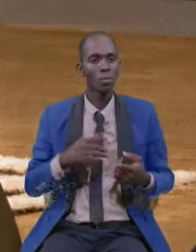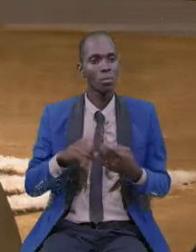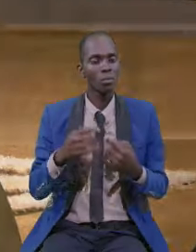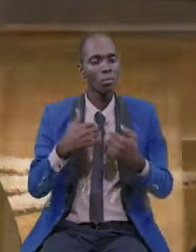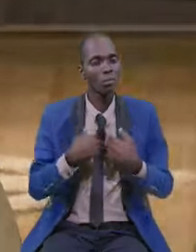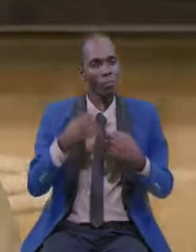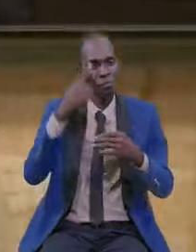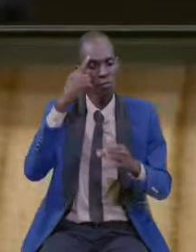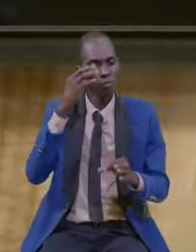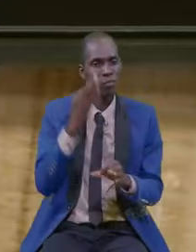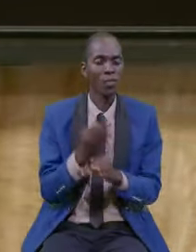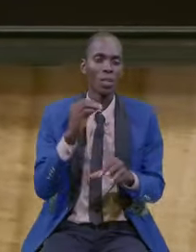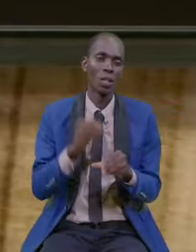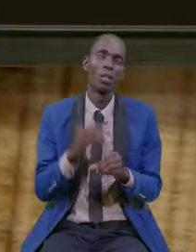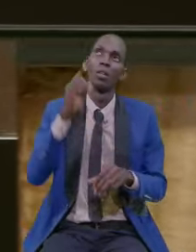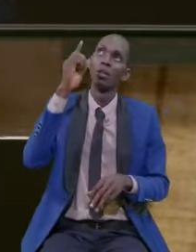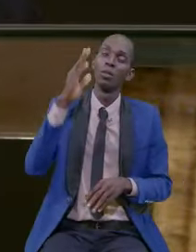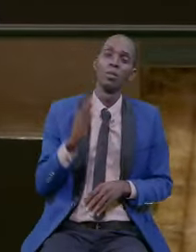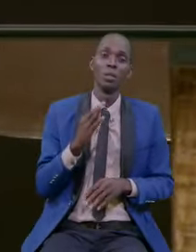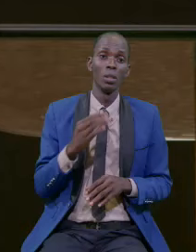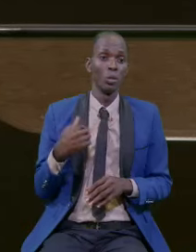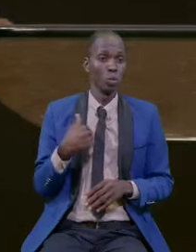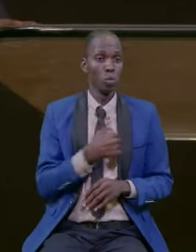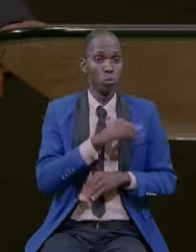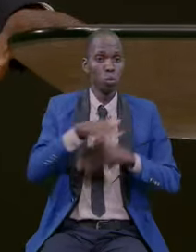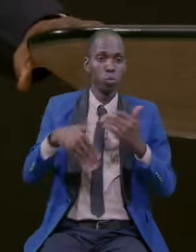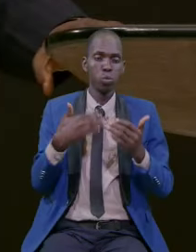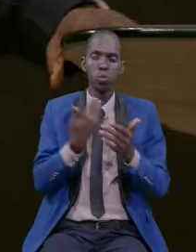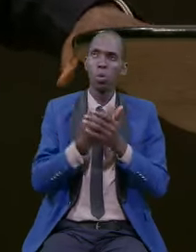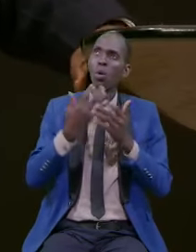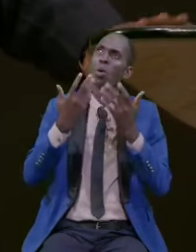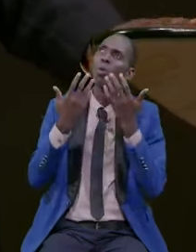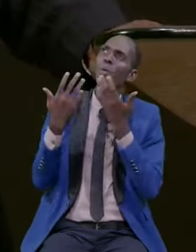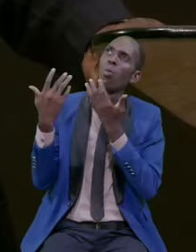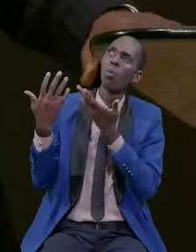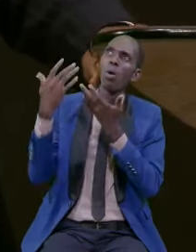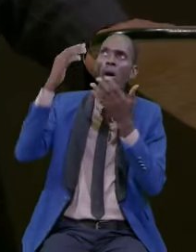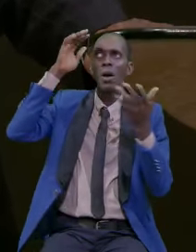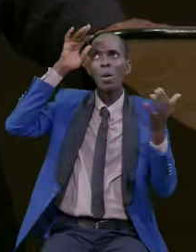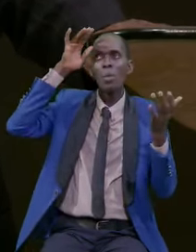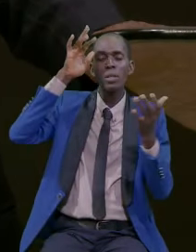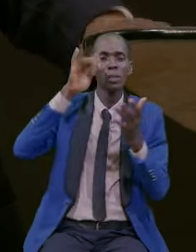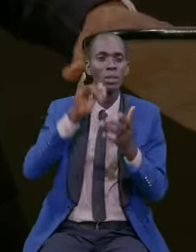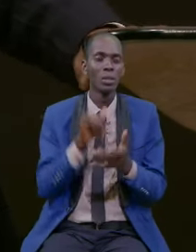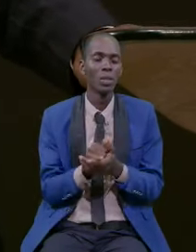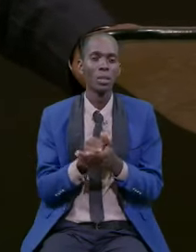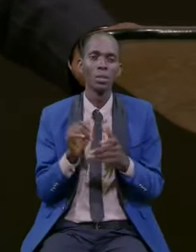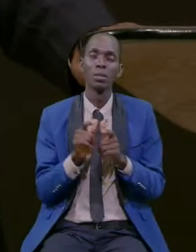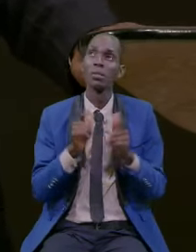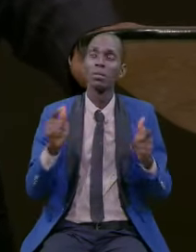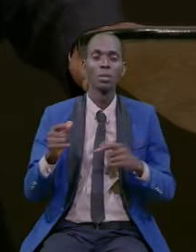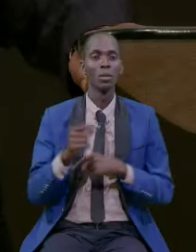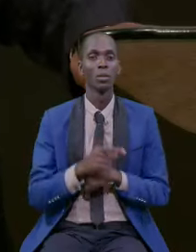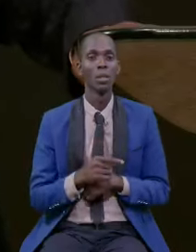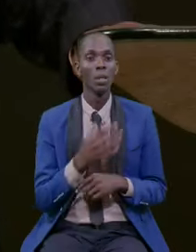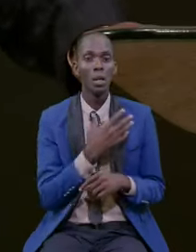for that future place, heavenly place, we so have that faith. And what he has given us to do here,